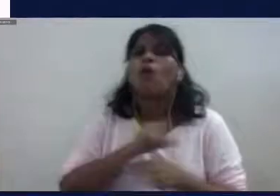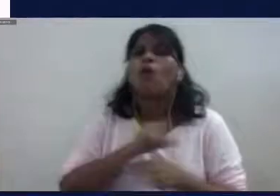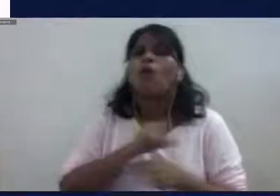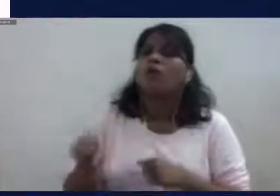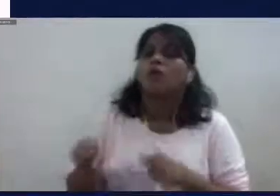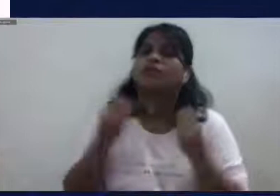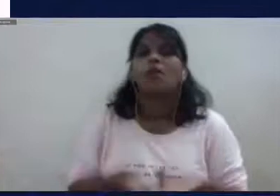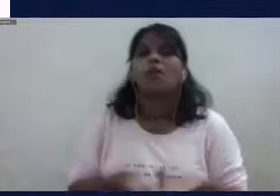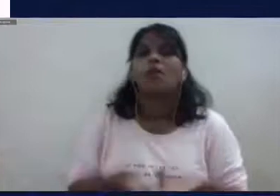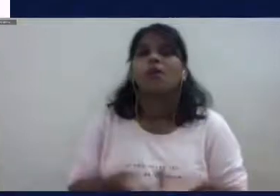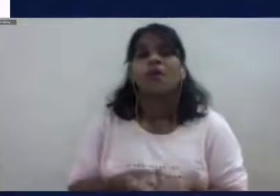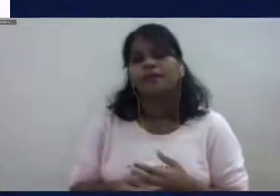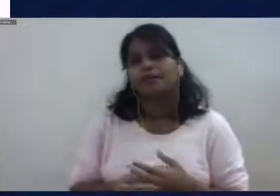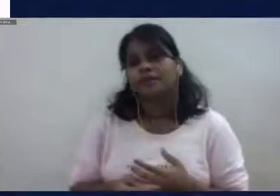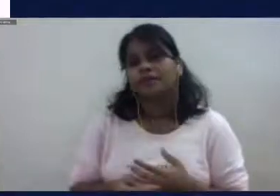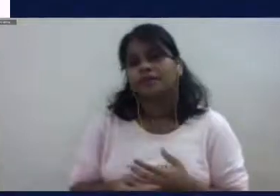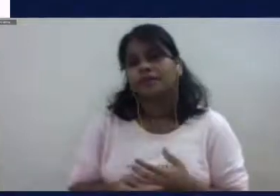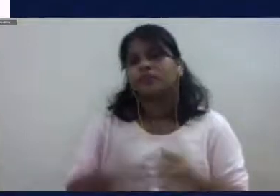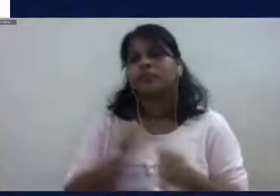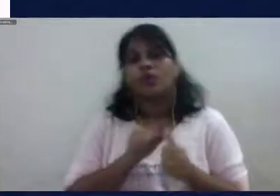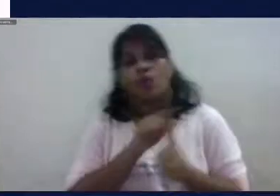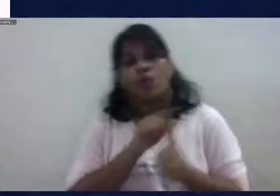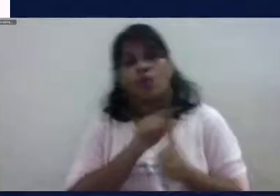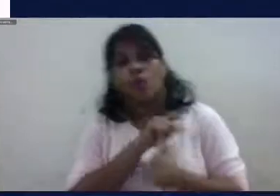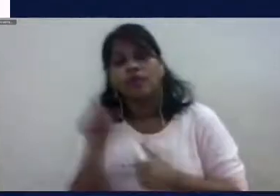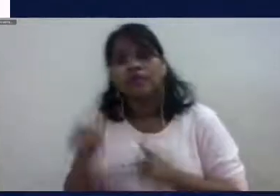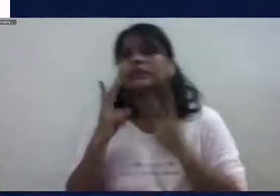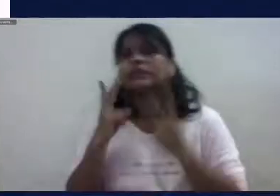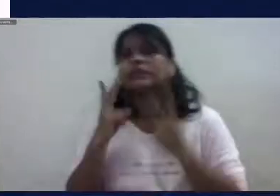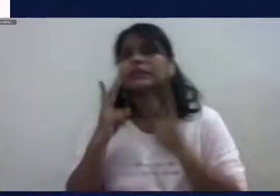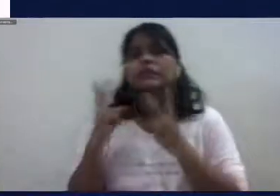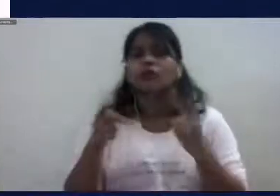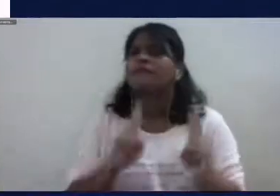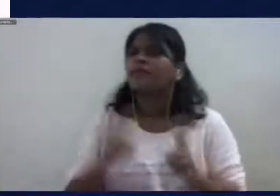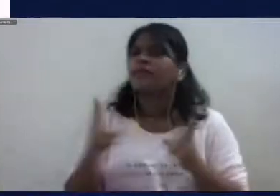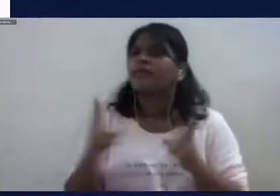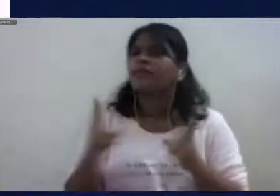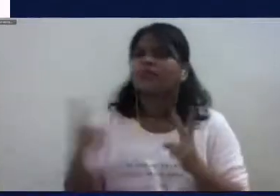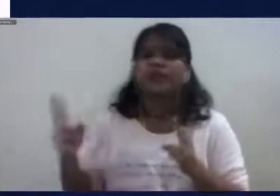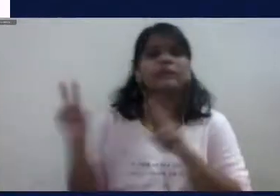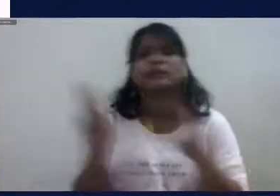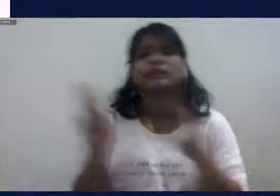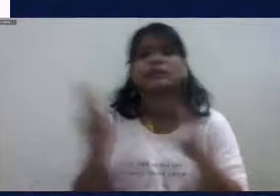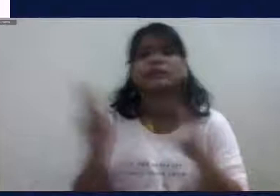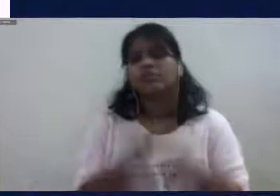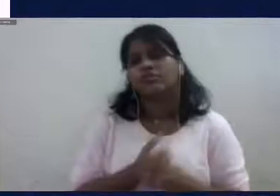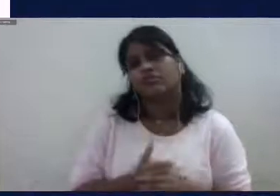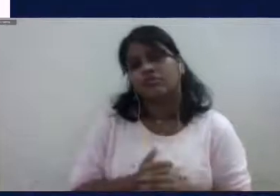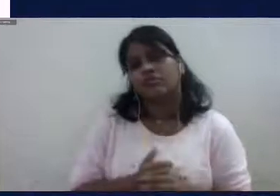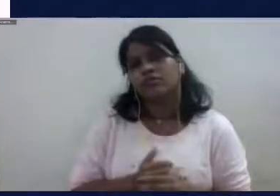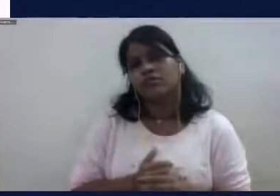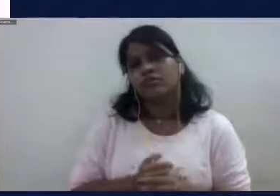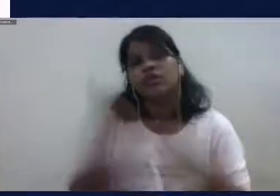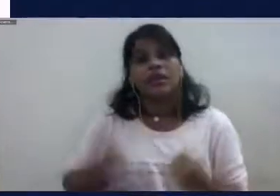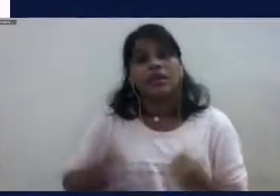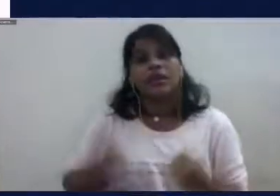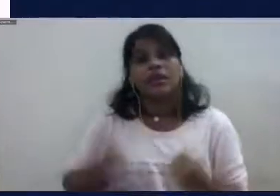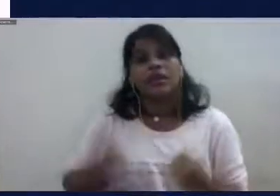that. In all of these things, you must have seen different facets that are coming out. It brings